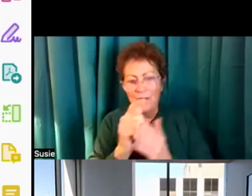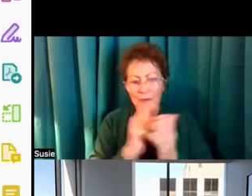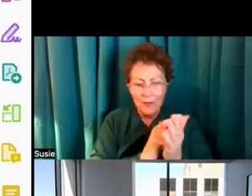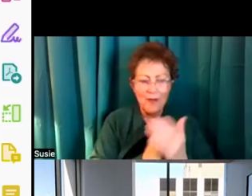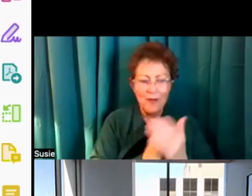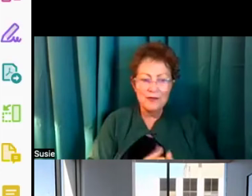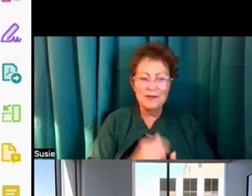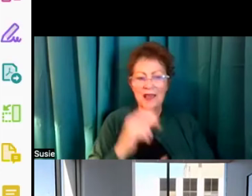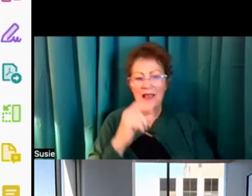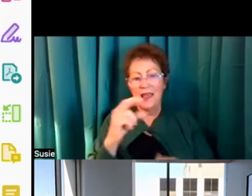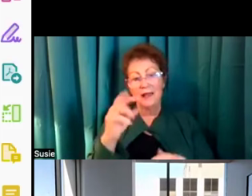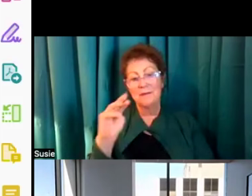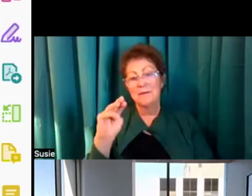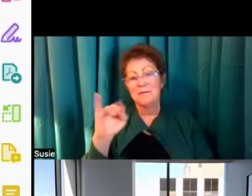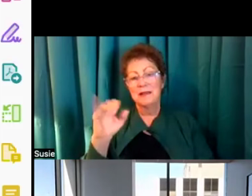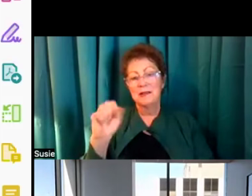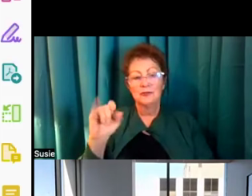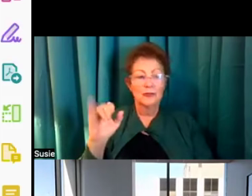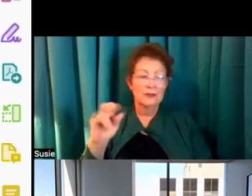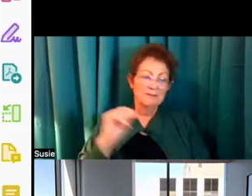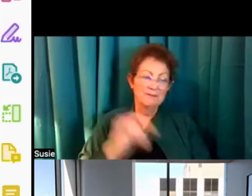mission.